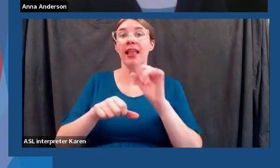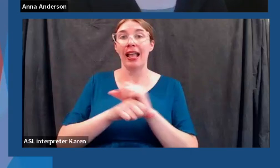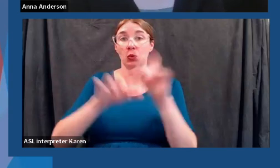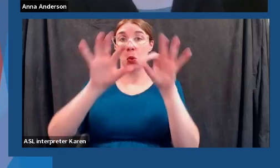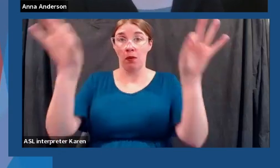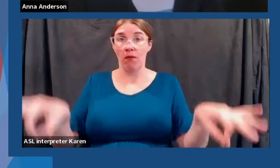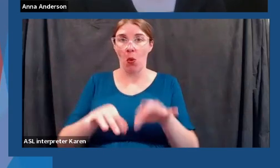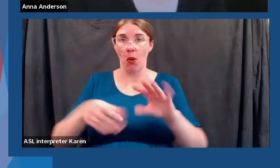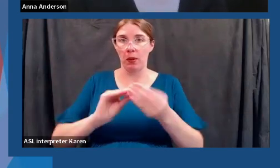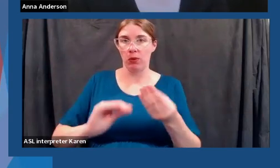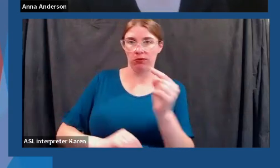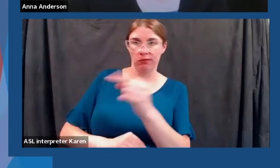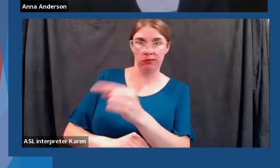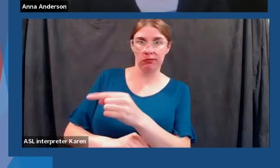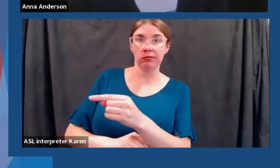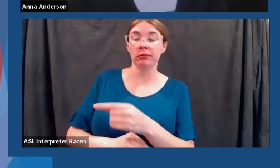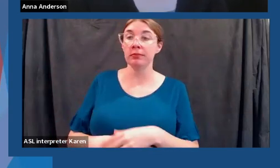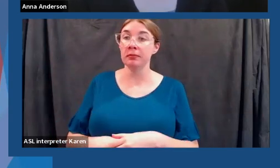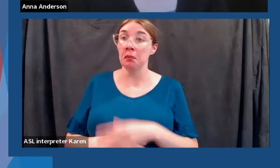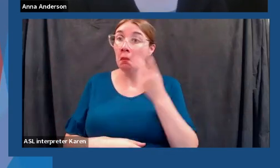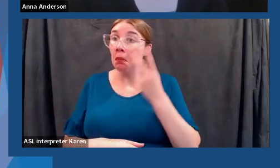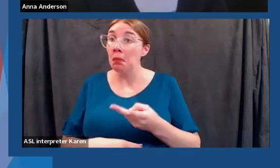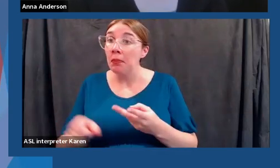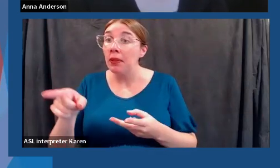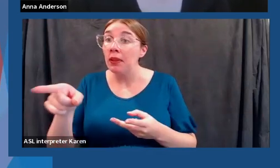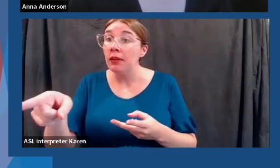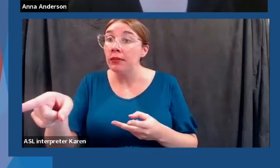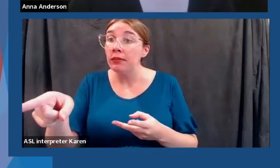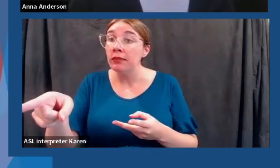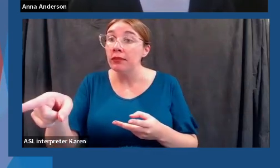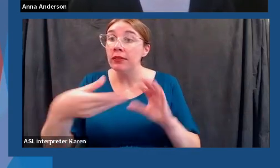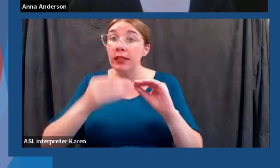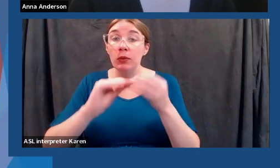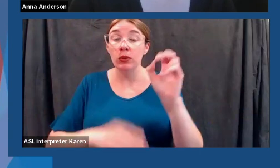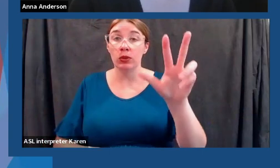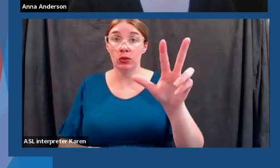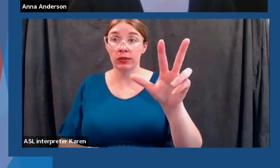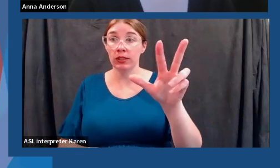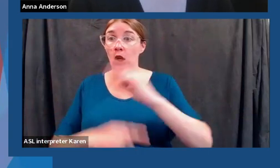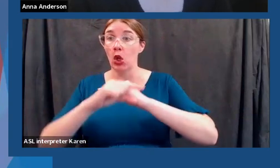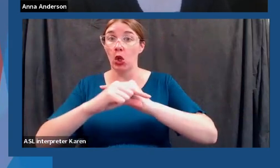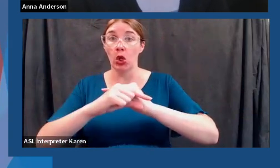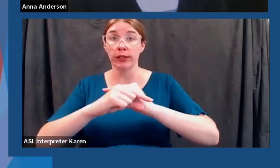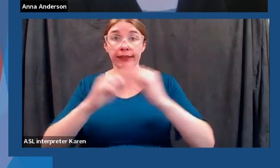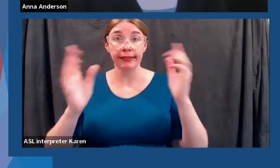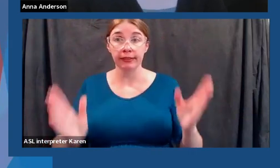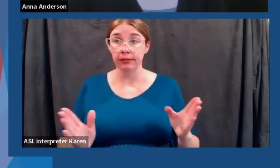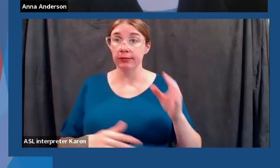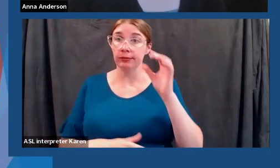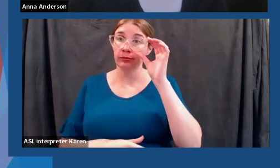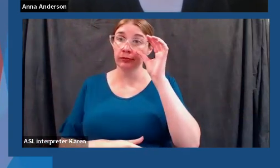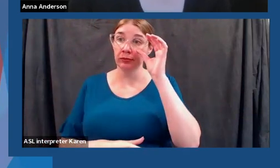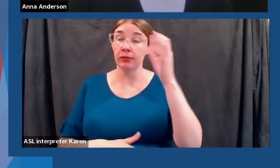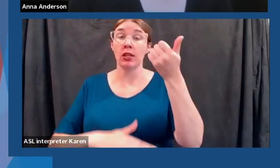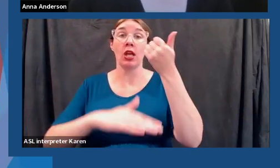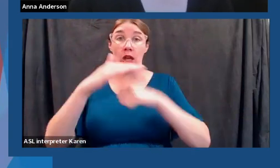As you can see on that document, you can look right at number 3, guardian of the person. And under that,